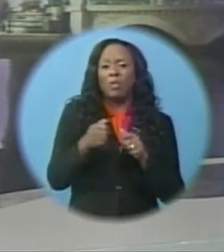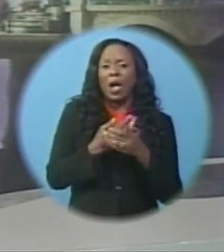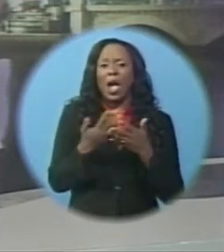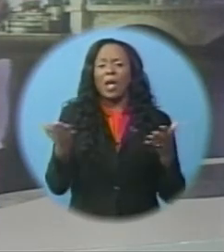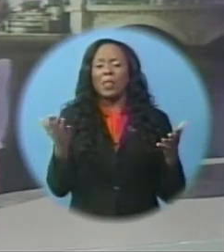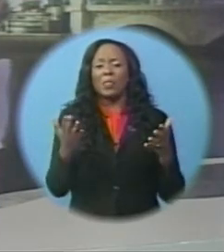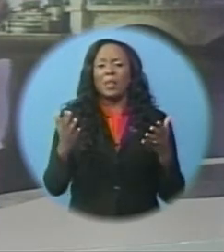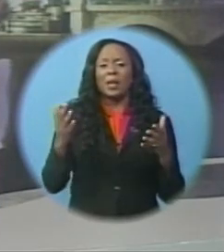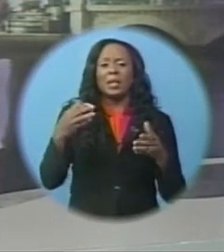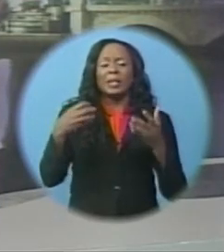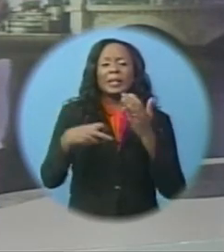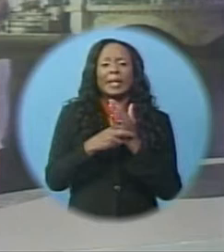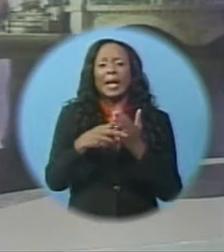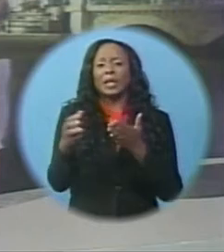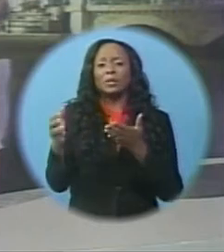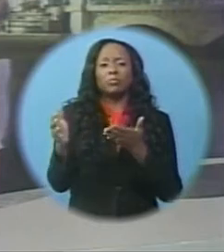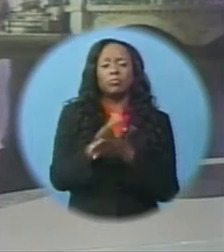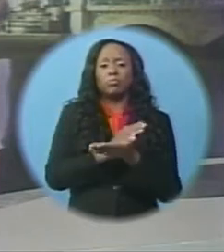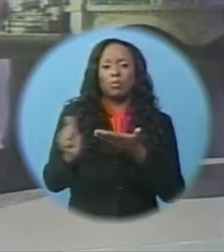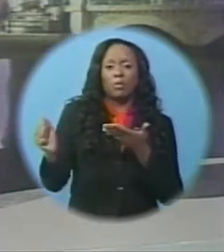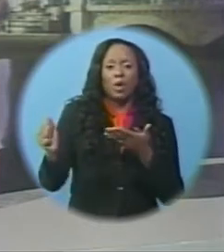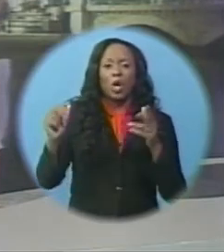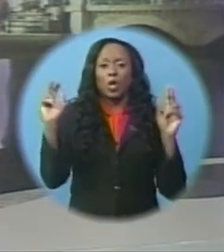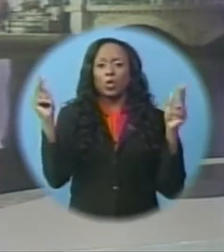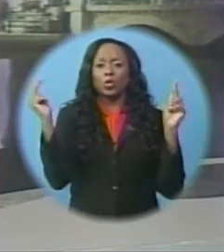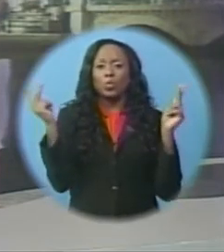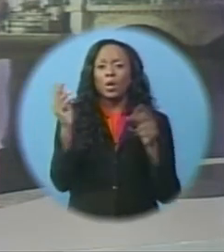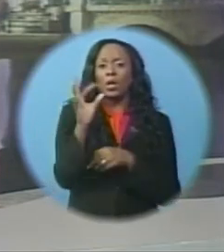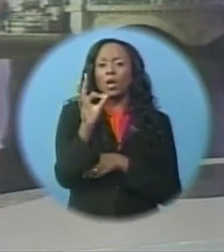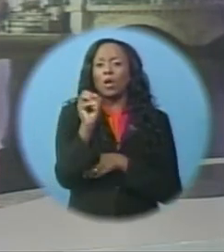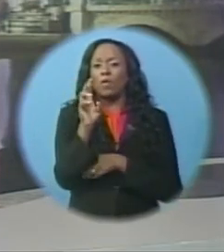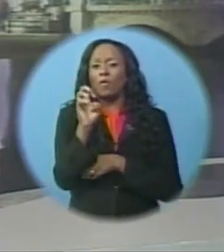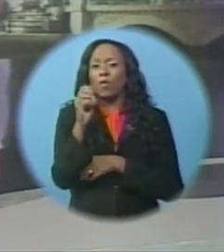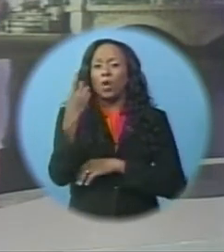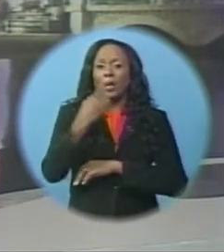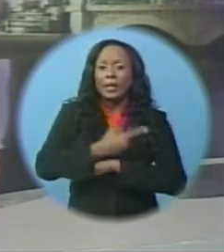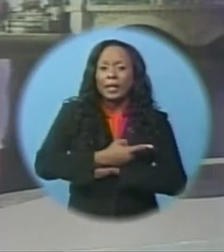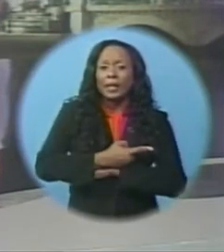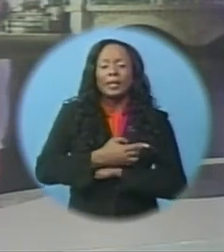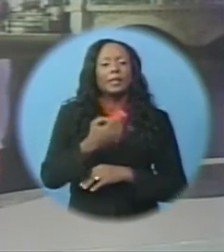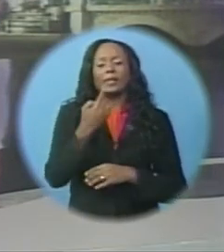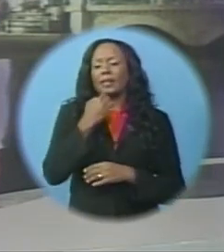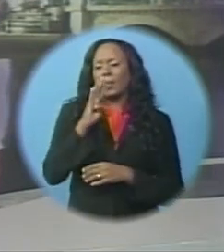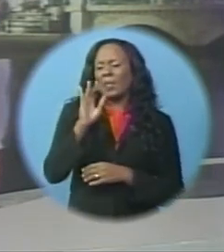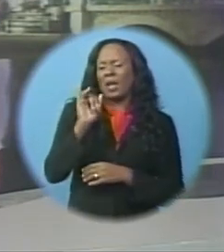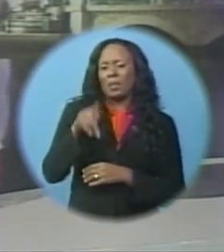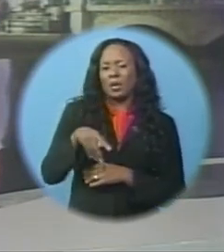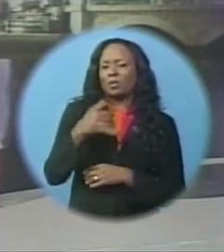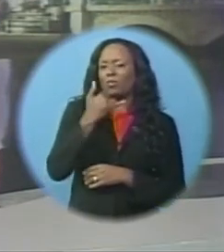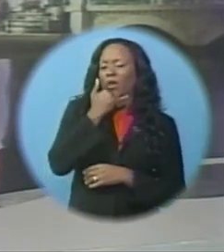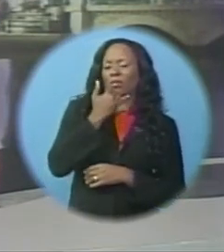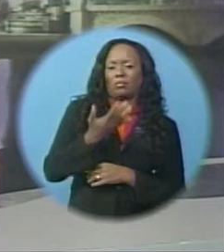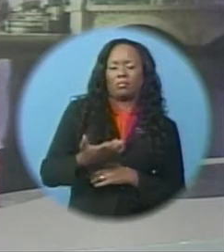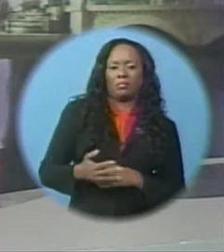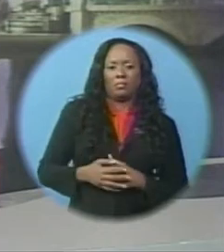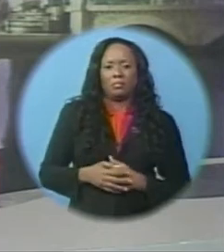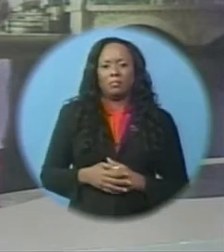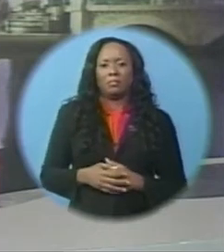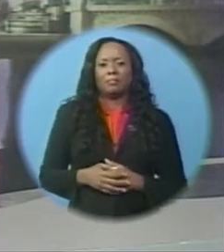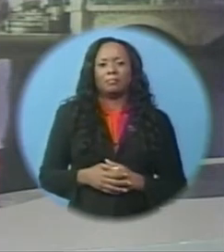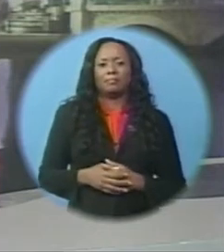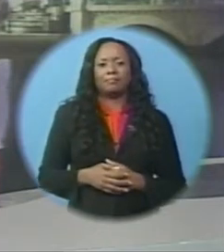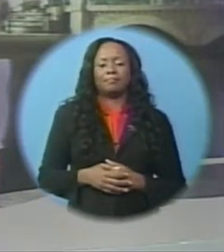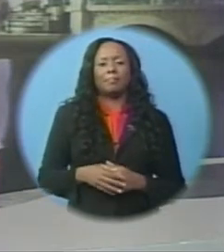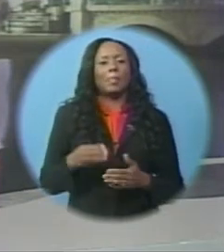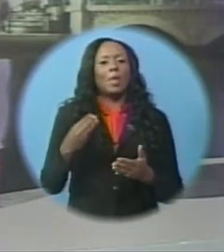road on Kadooment Day and 4-day morning are just some of the examples that the opposition is wrong. Well, Commerce Minister